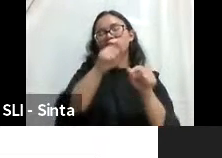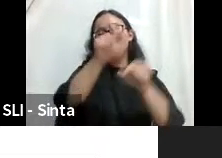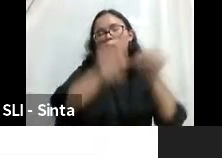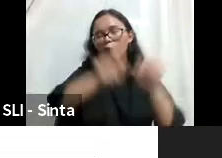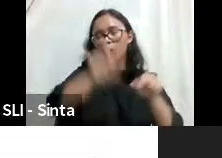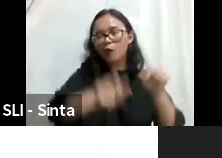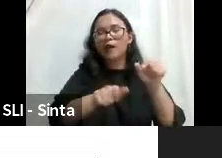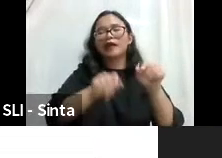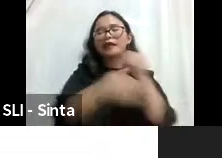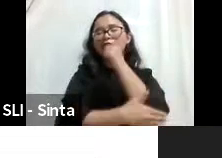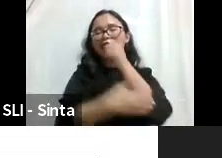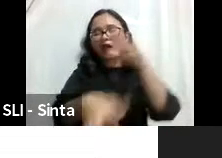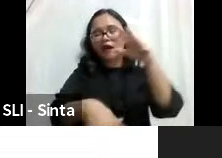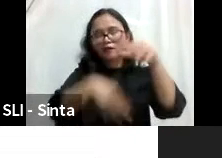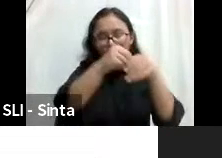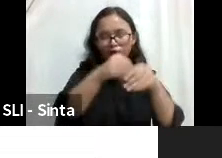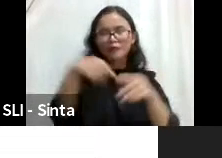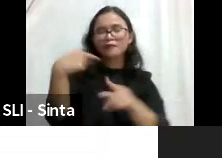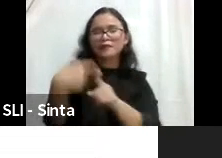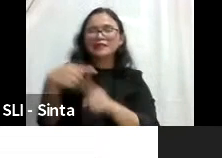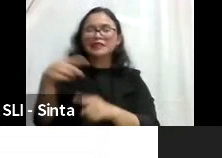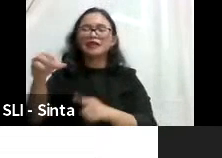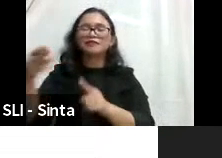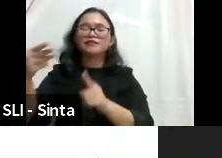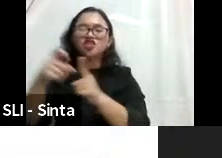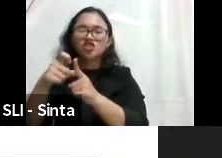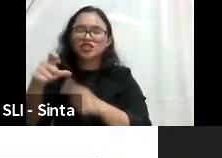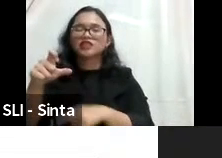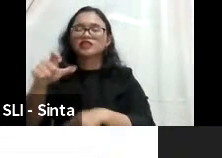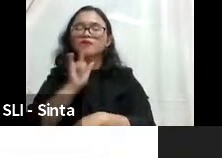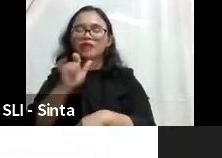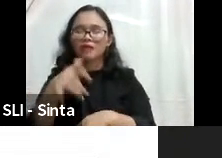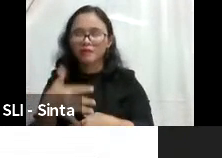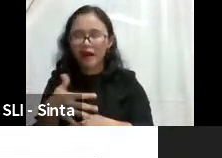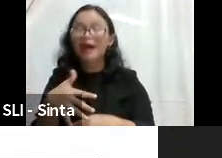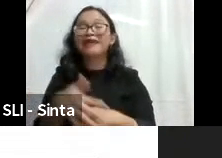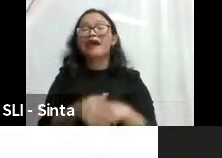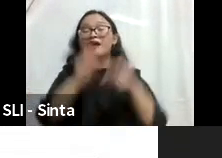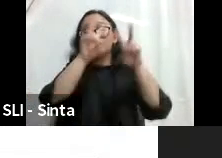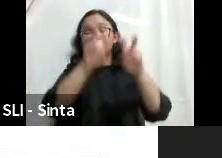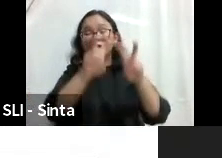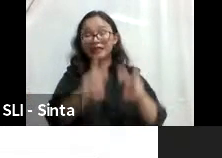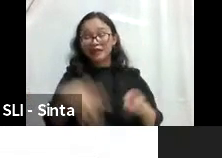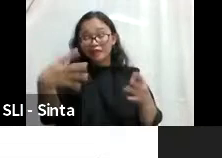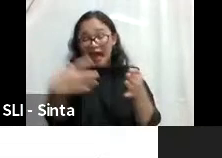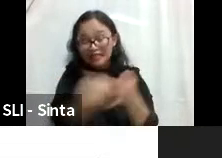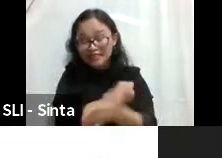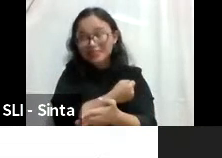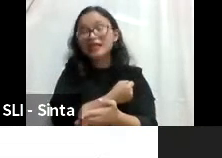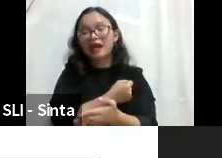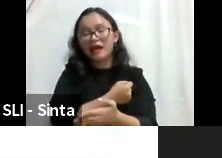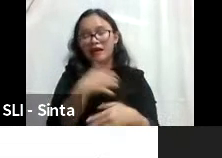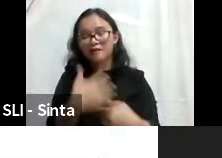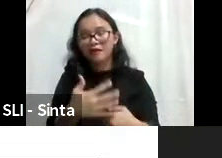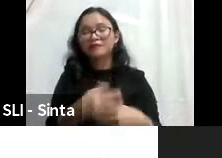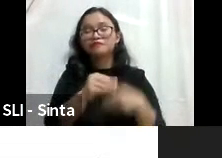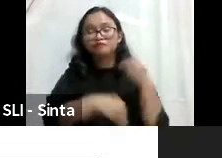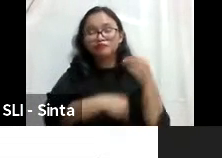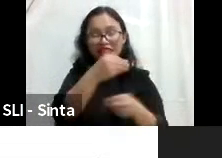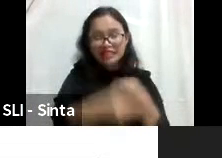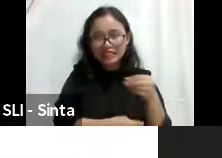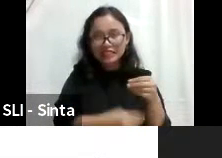business Conduct and research Shows that for business acting responsible recovery and